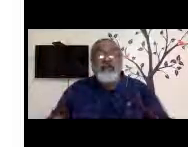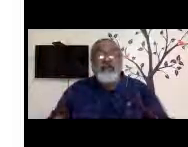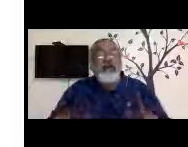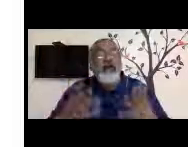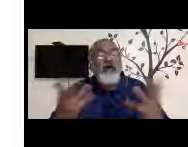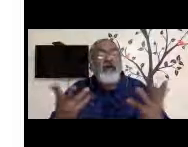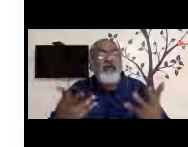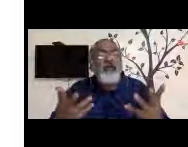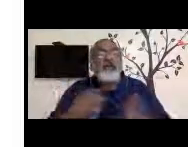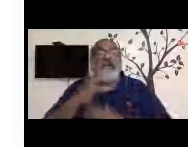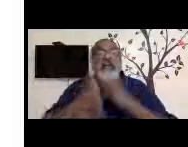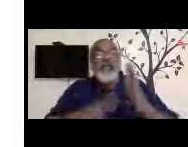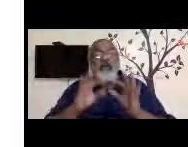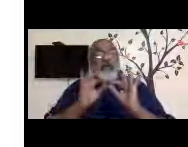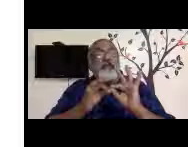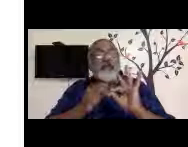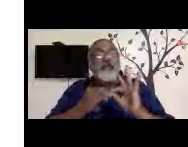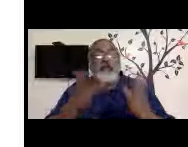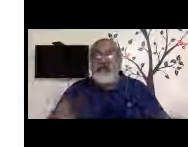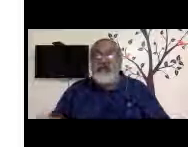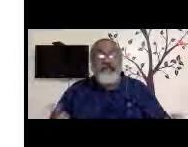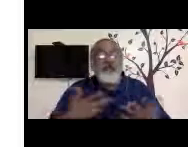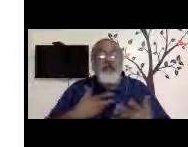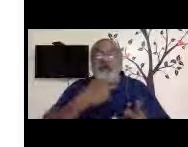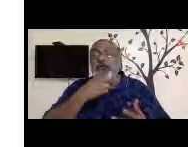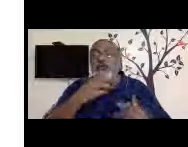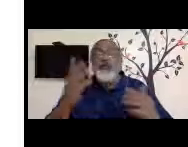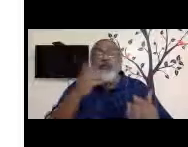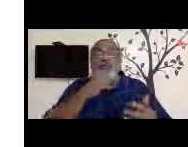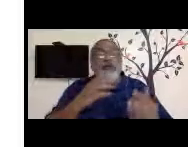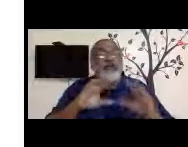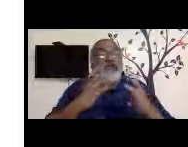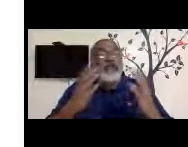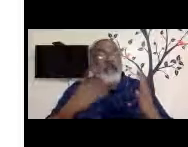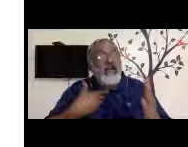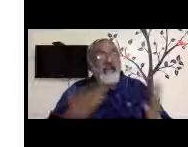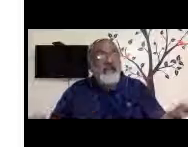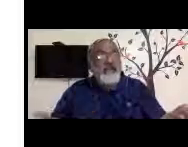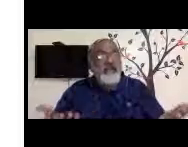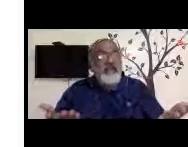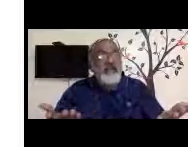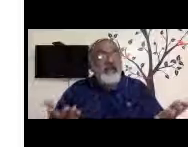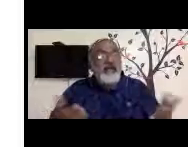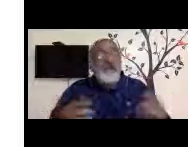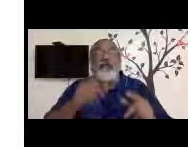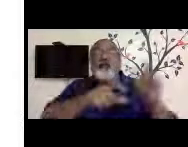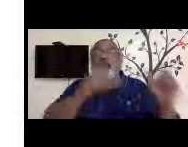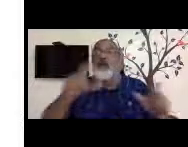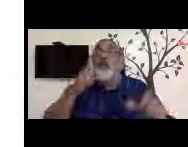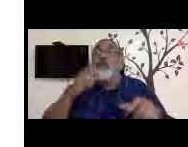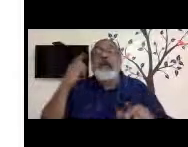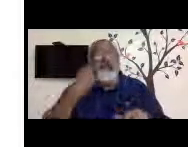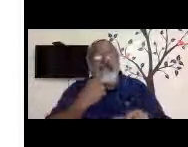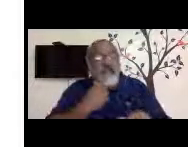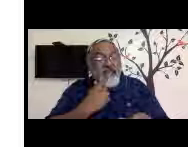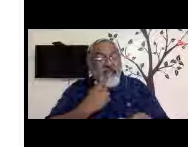have the sign language interpretation here for your class. And similarly, for people with hearing impairment or